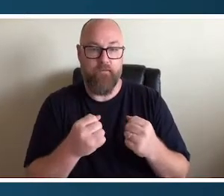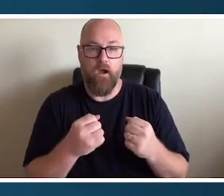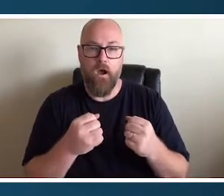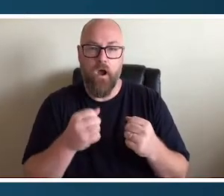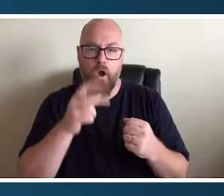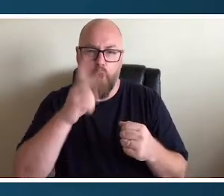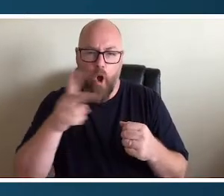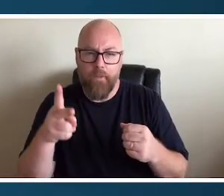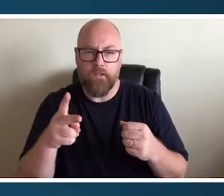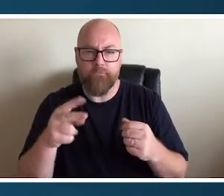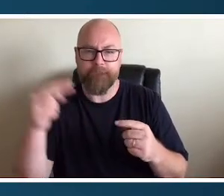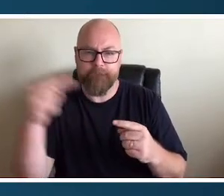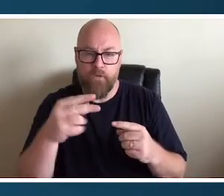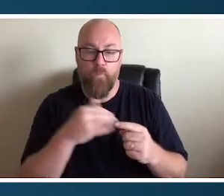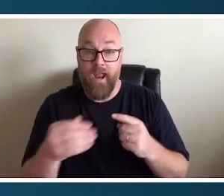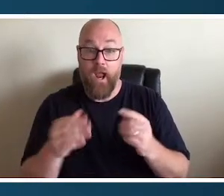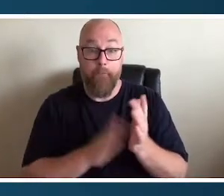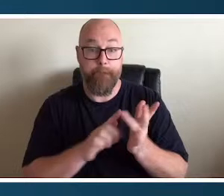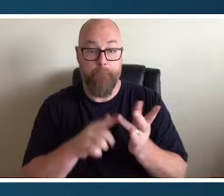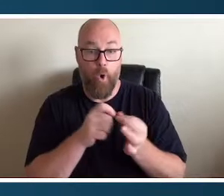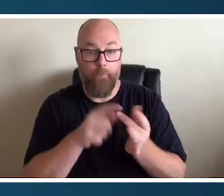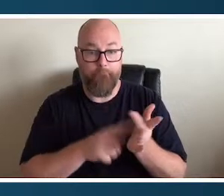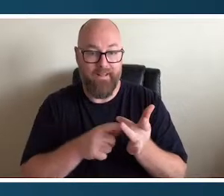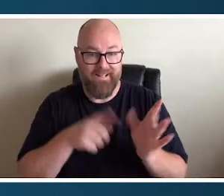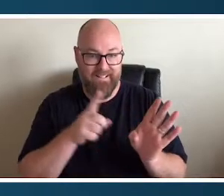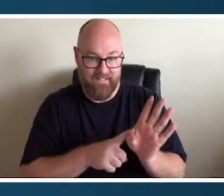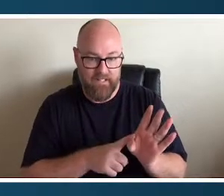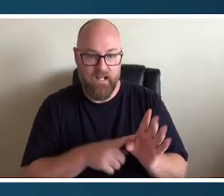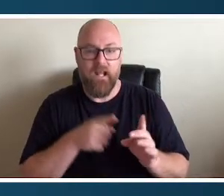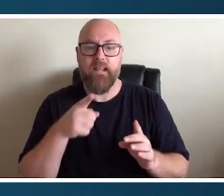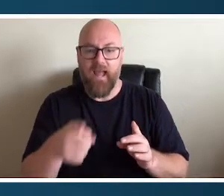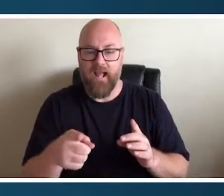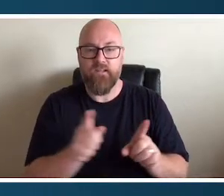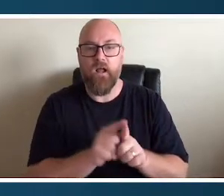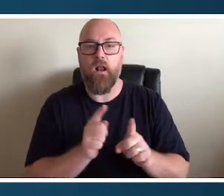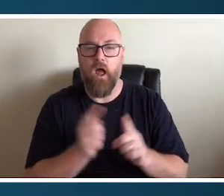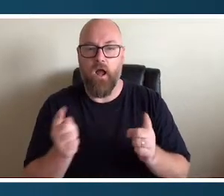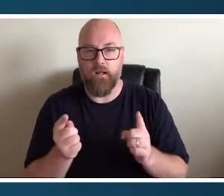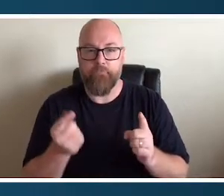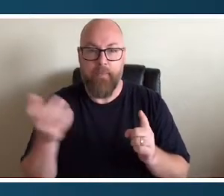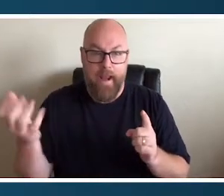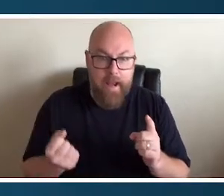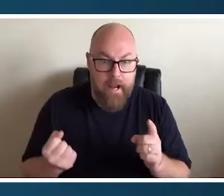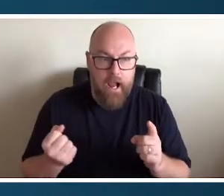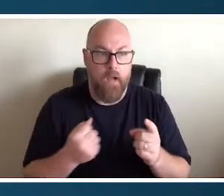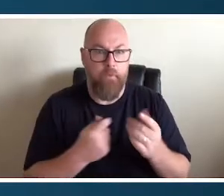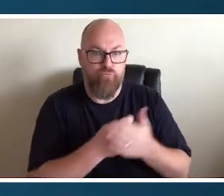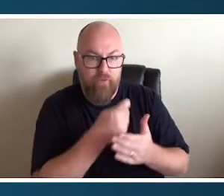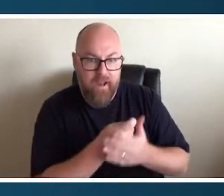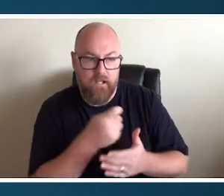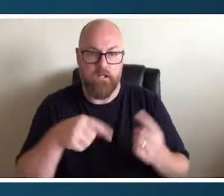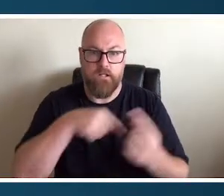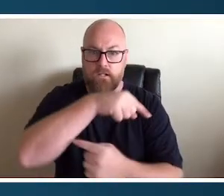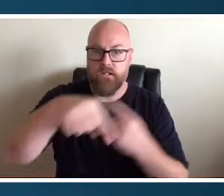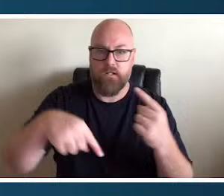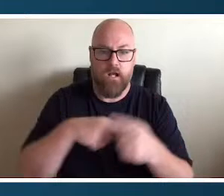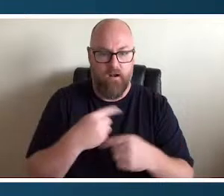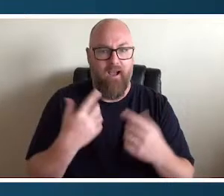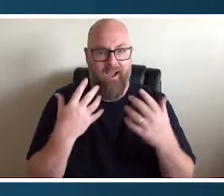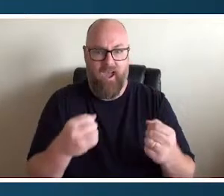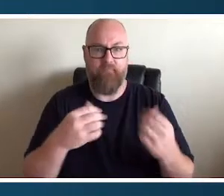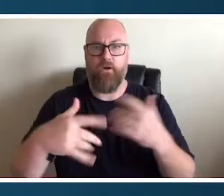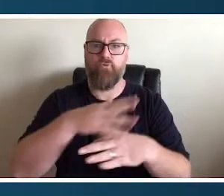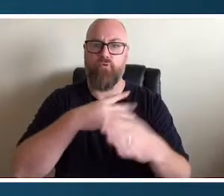labor mobility programs bring economic gains in terms of incomes, in terms of remittances, but they come with a social